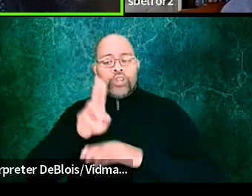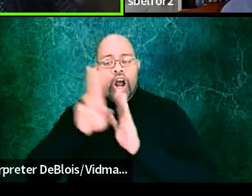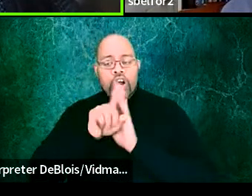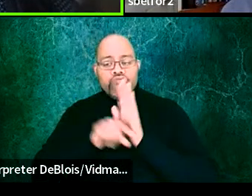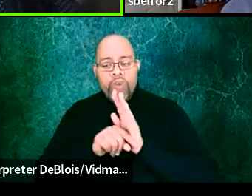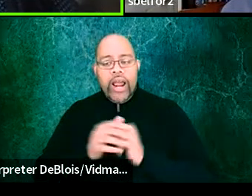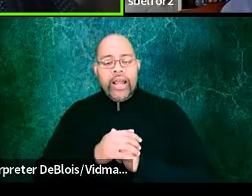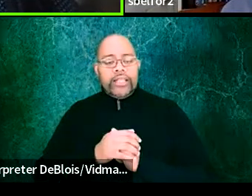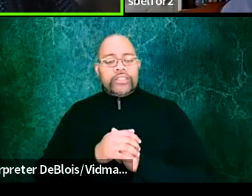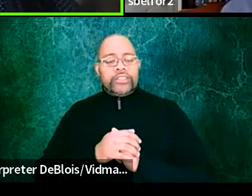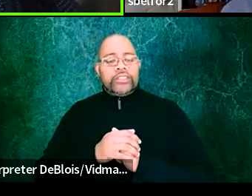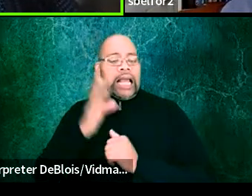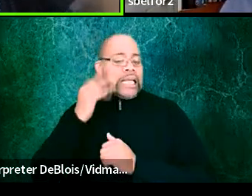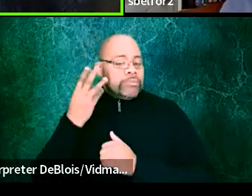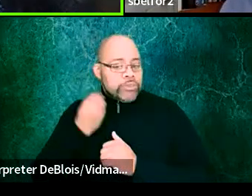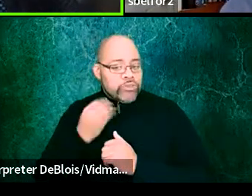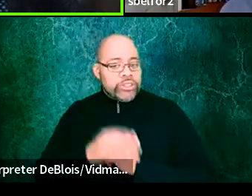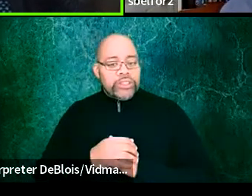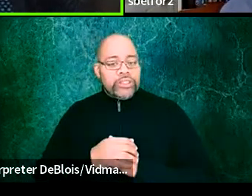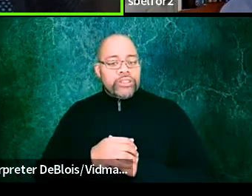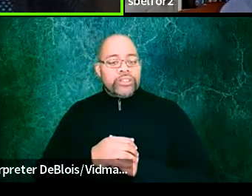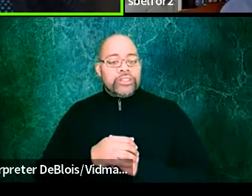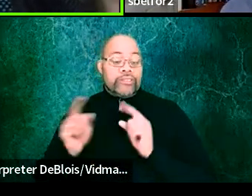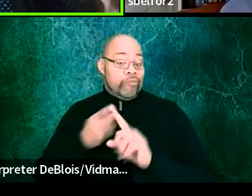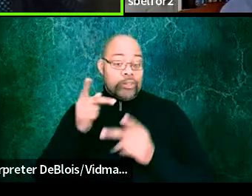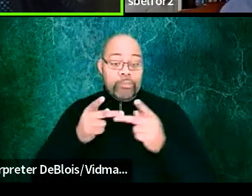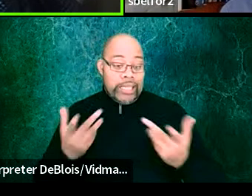undergrad experience in the first